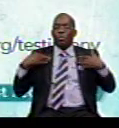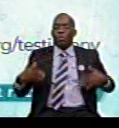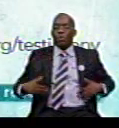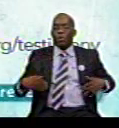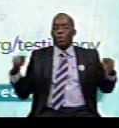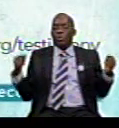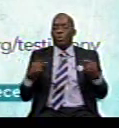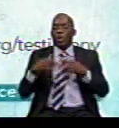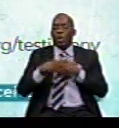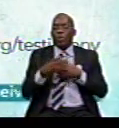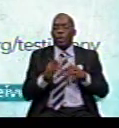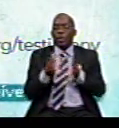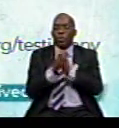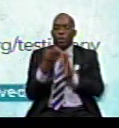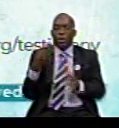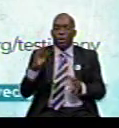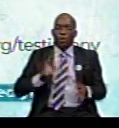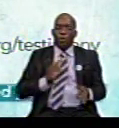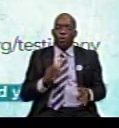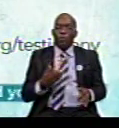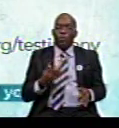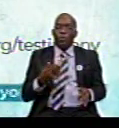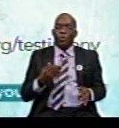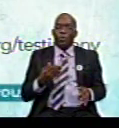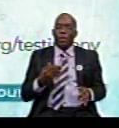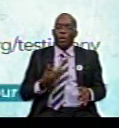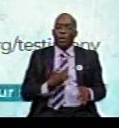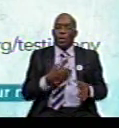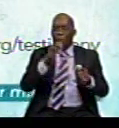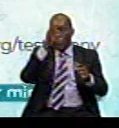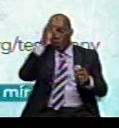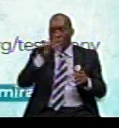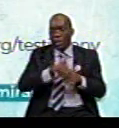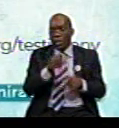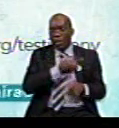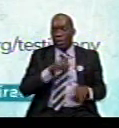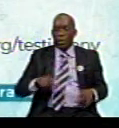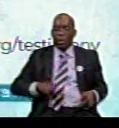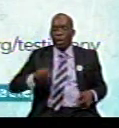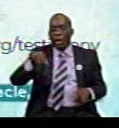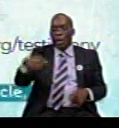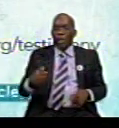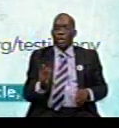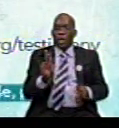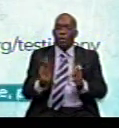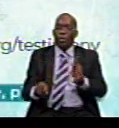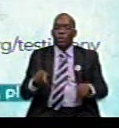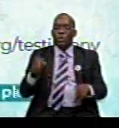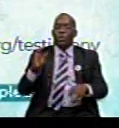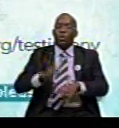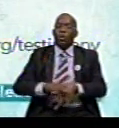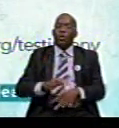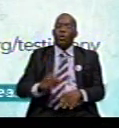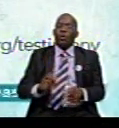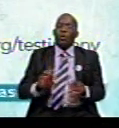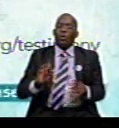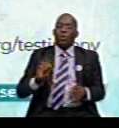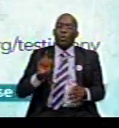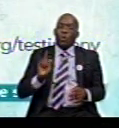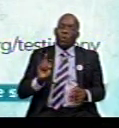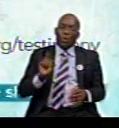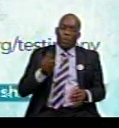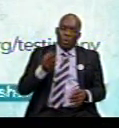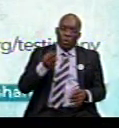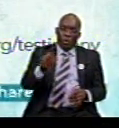in the Lord. Hallelujah. Rama Ben says from YouTube, hallelujah. I've just gotten healed of